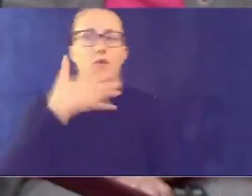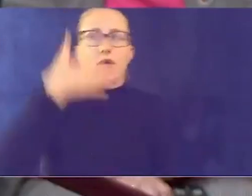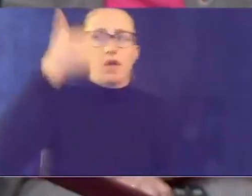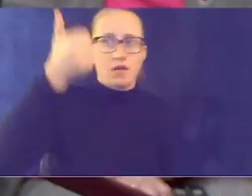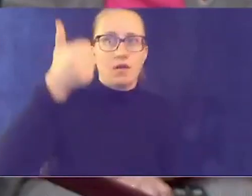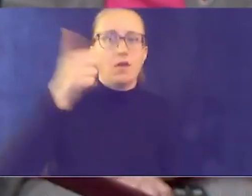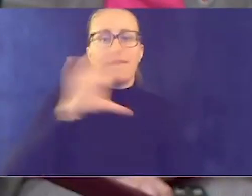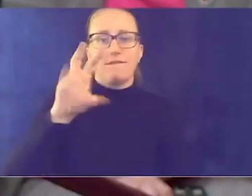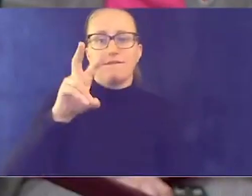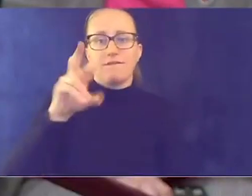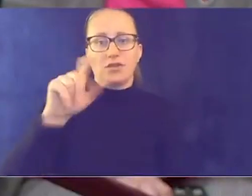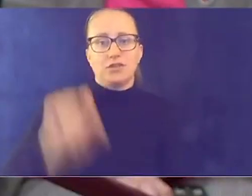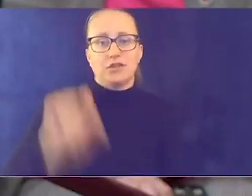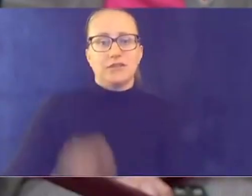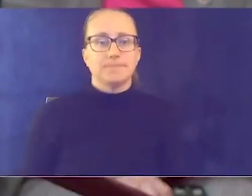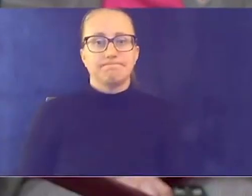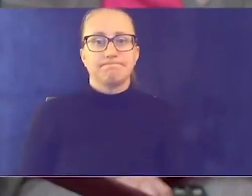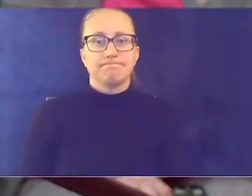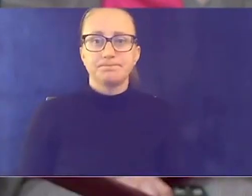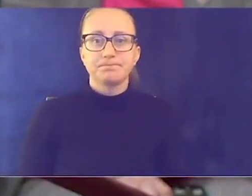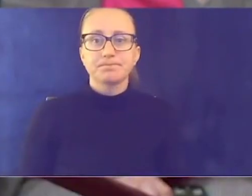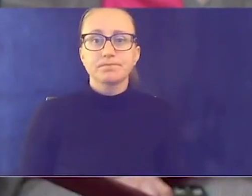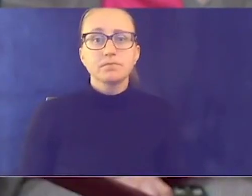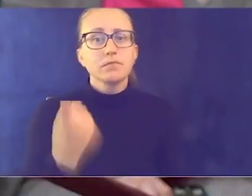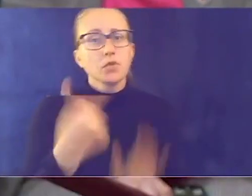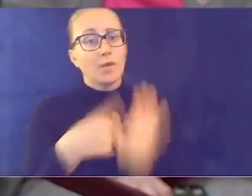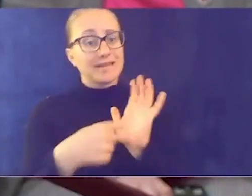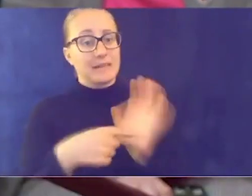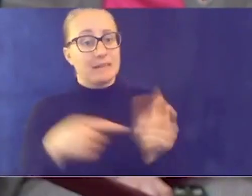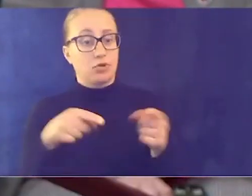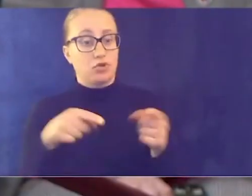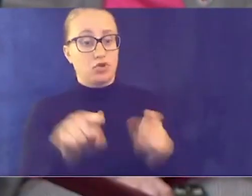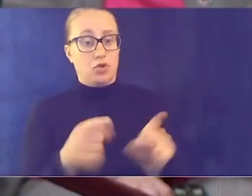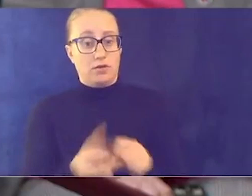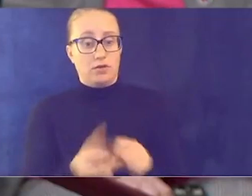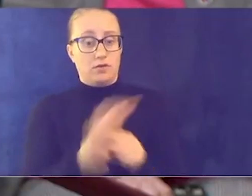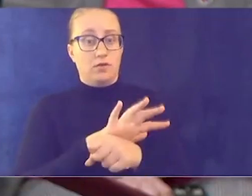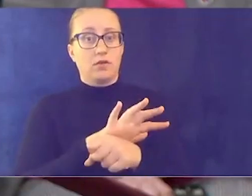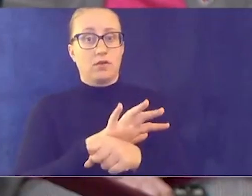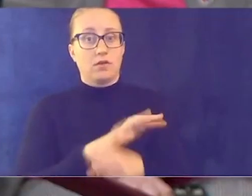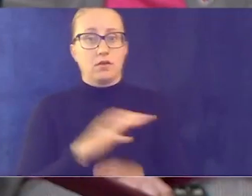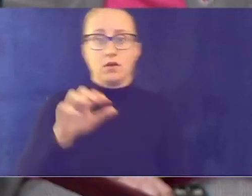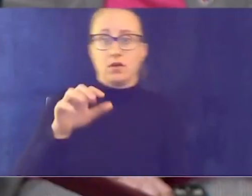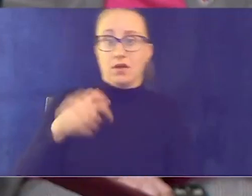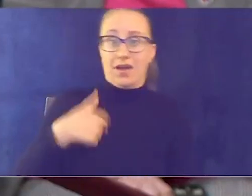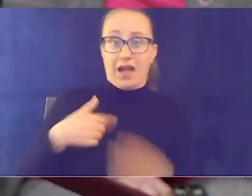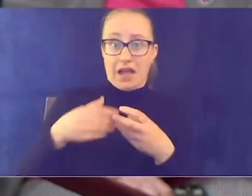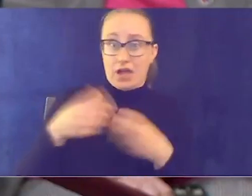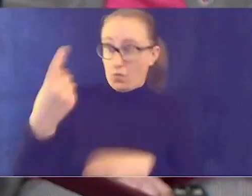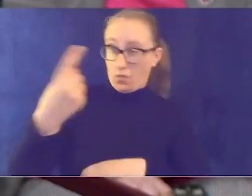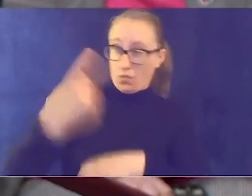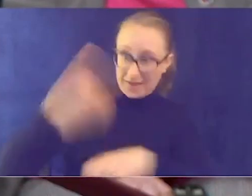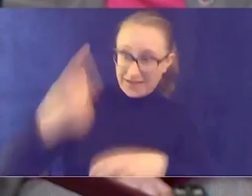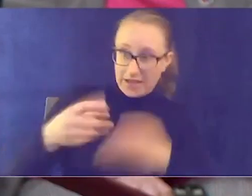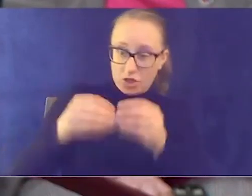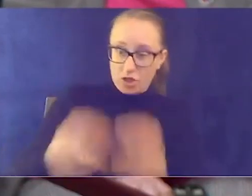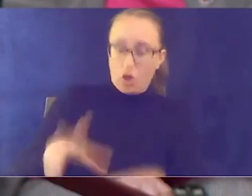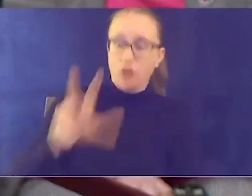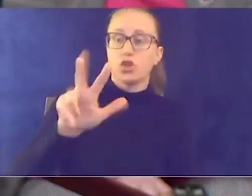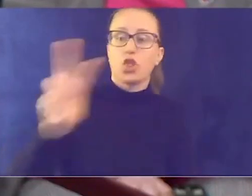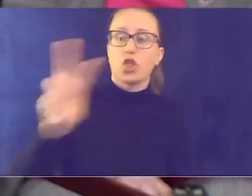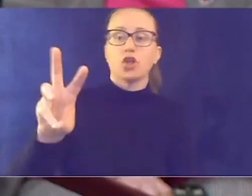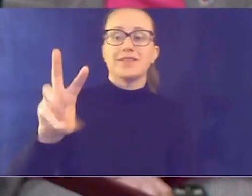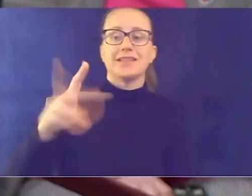quick example, during the COVID-19 pandemic, I lost 36 caregivers in a single day on September 21st,